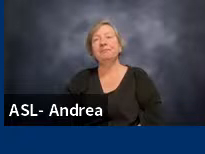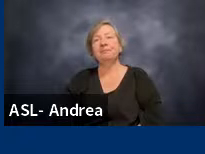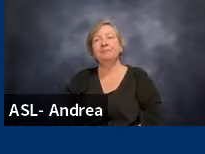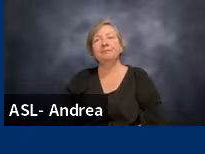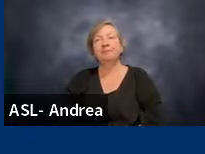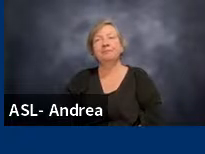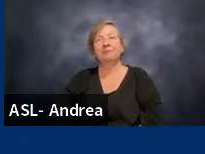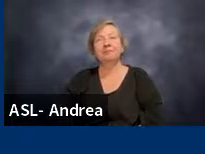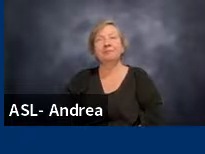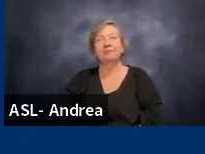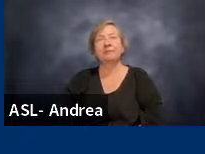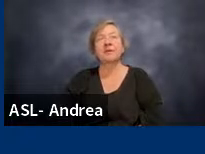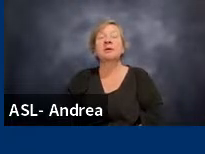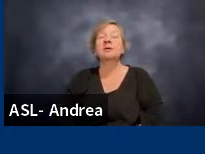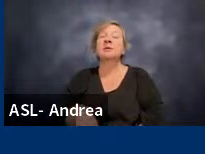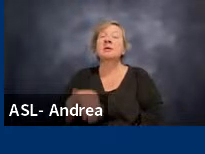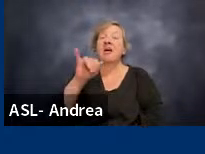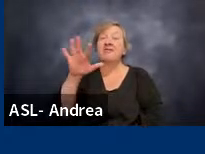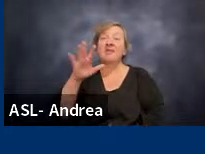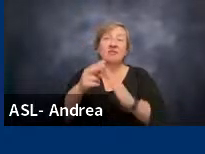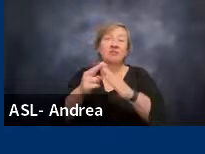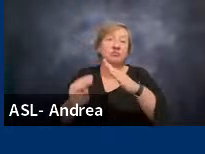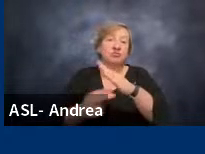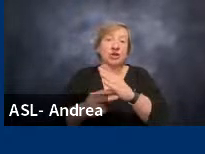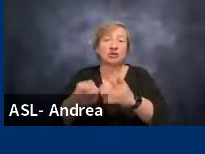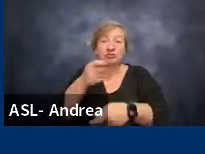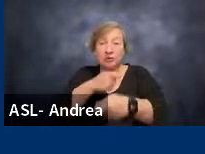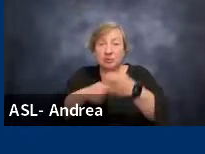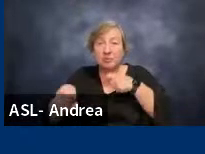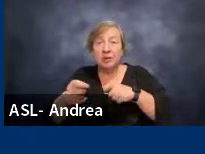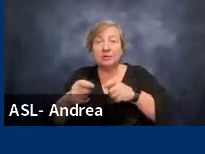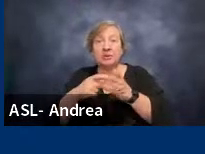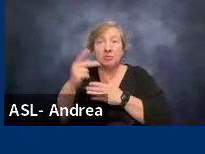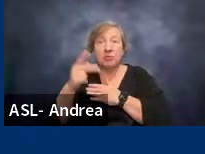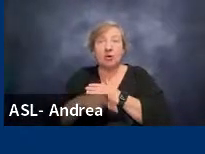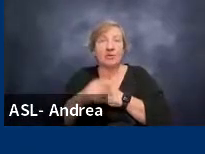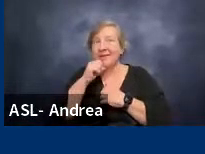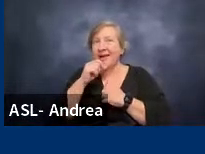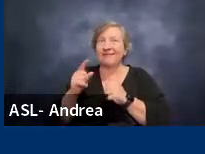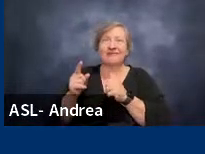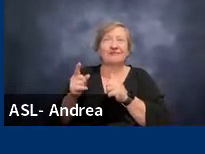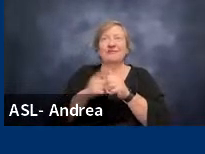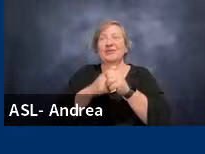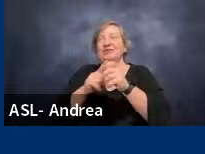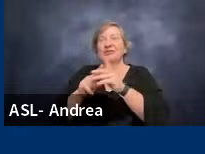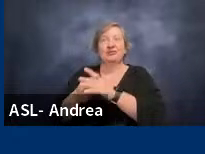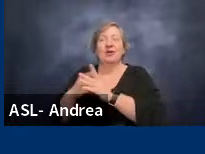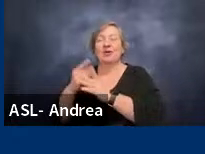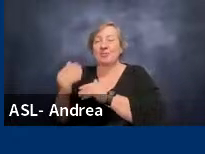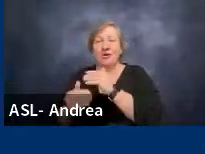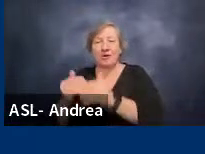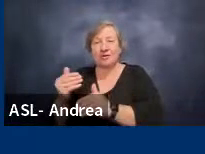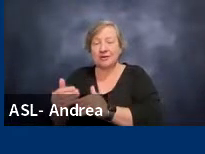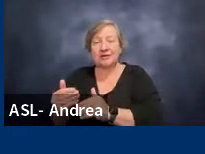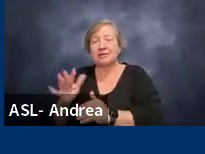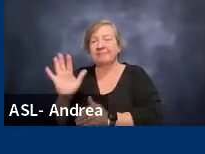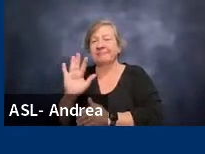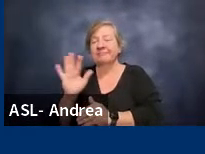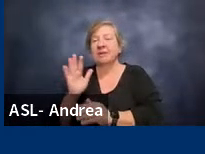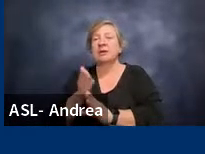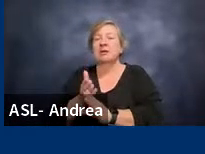But the Interstate Bridge Replacement Program didn't start this process. We actually picked it up from a